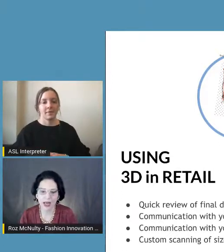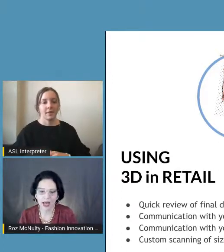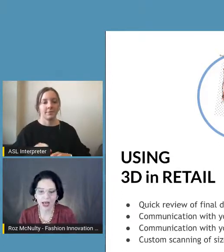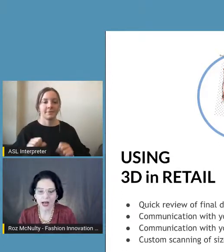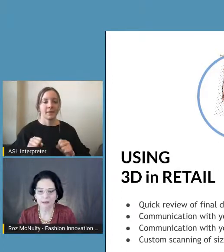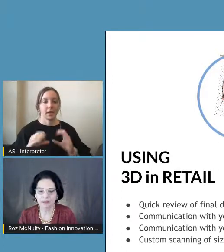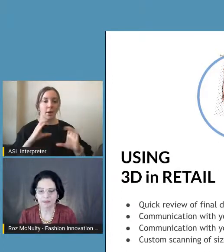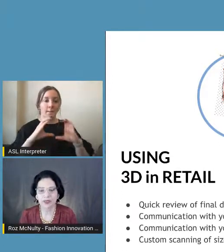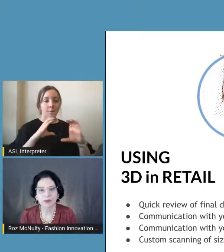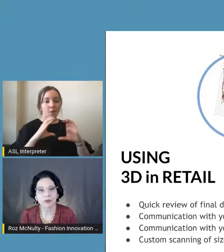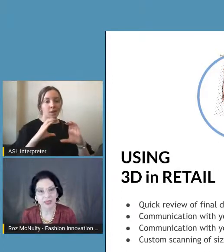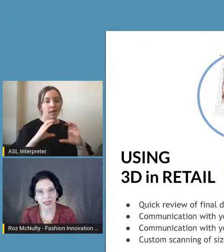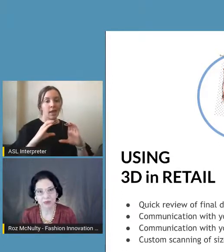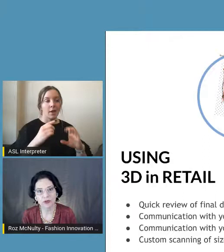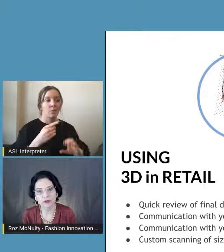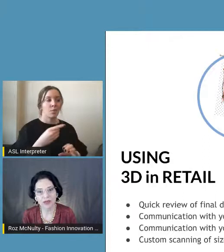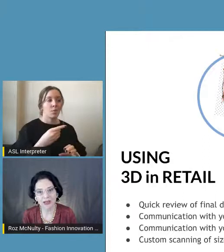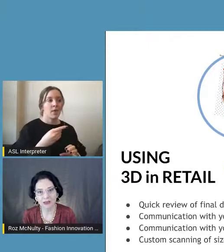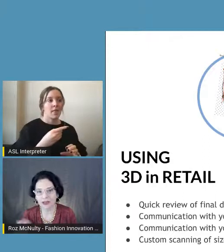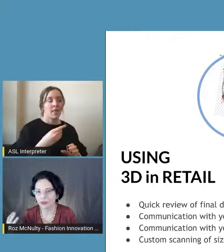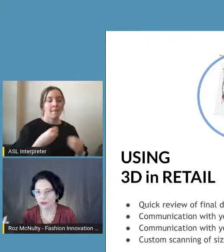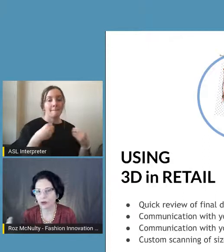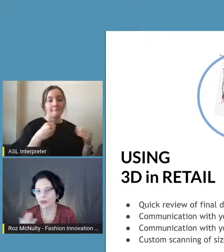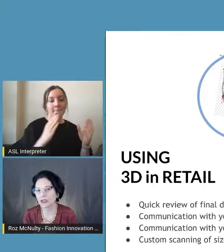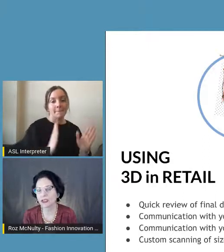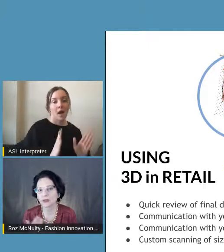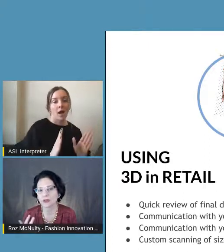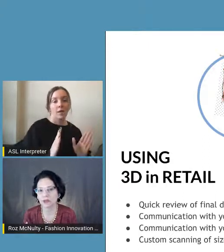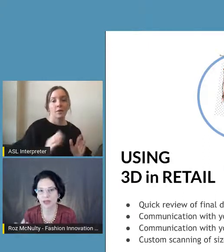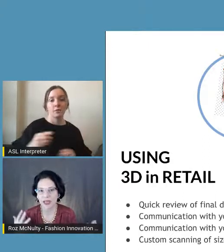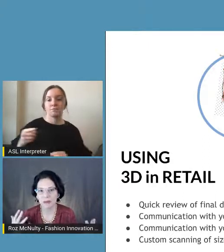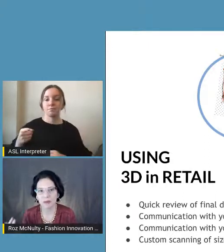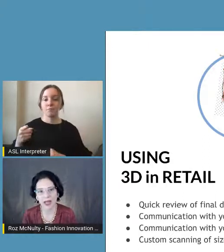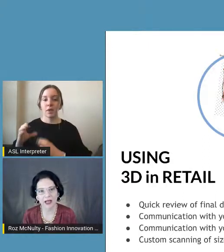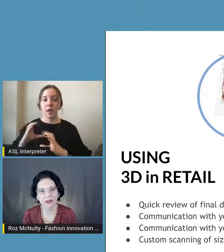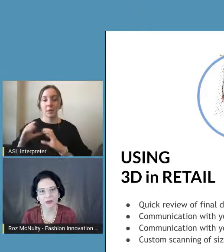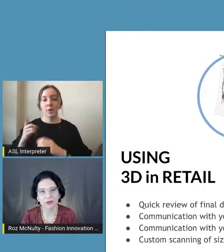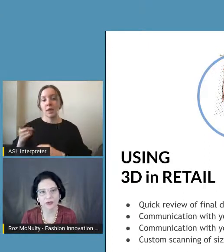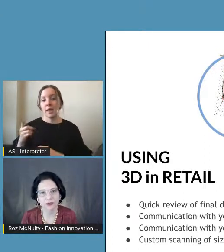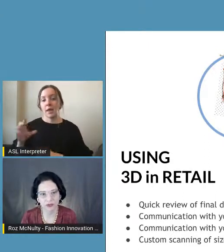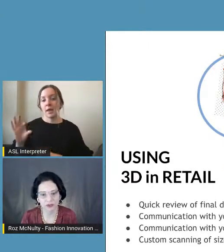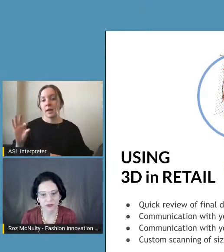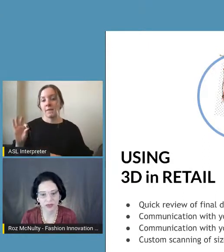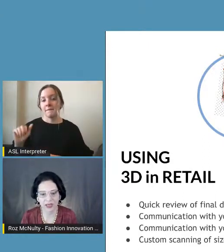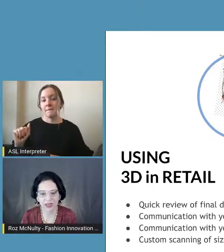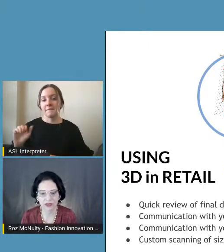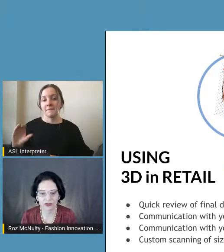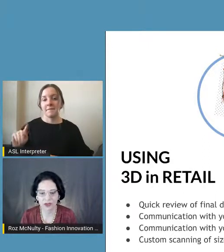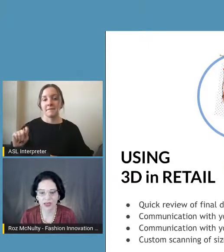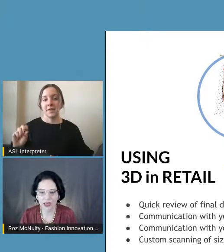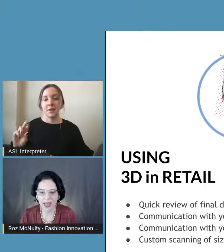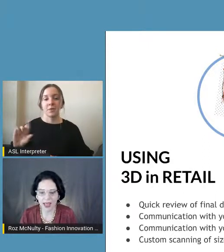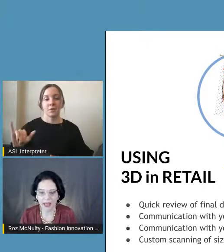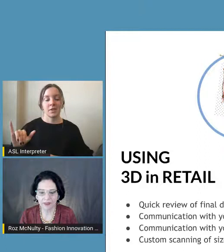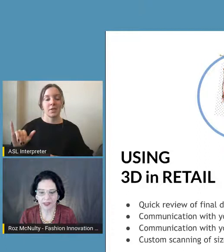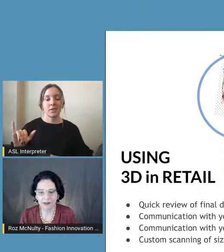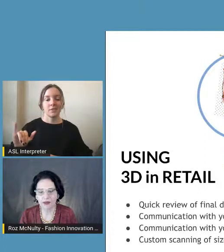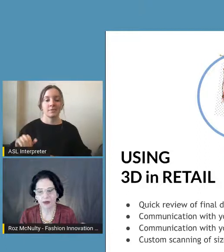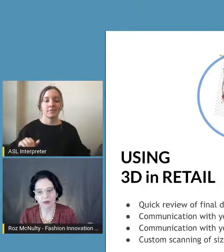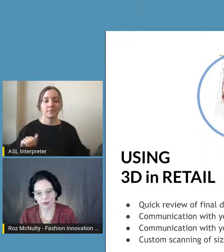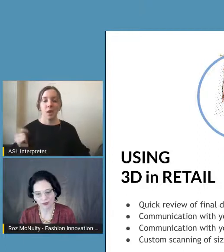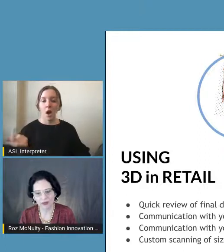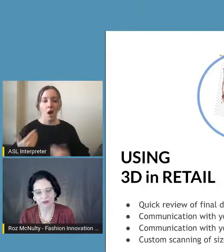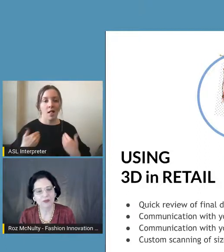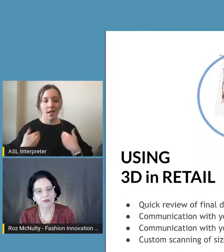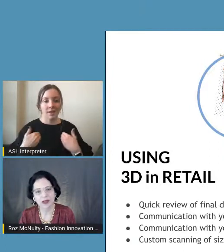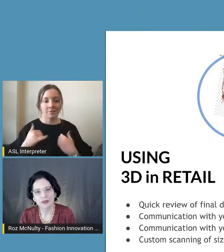buyers, communicate with your factory, because they're all dealing with the same math versus just a sketch. And then,